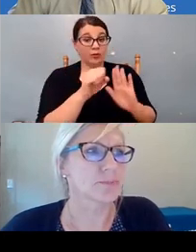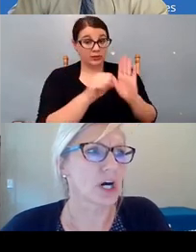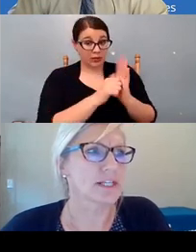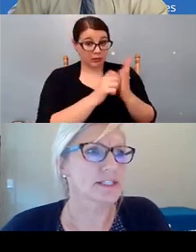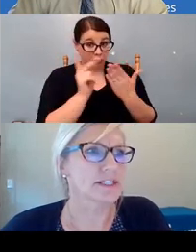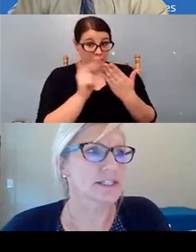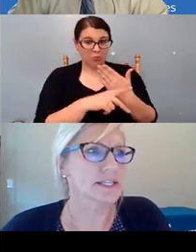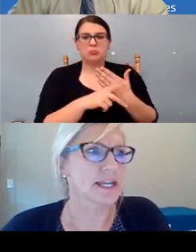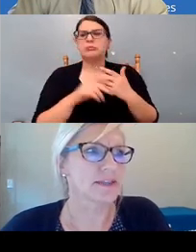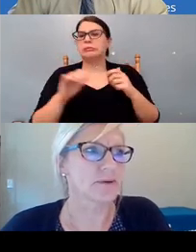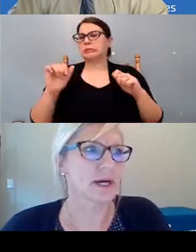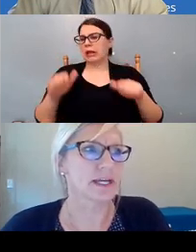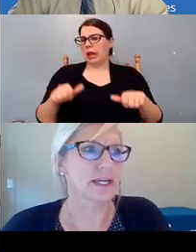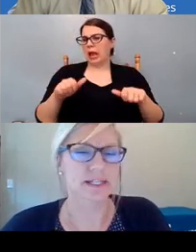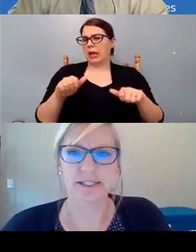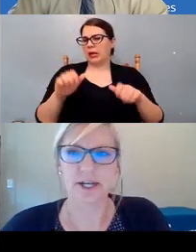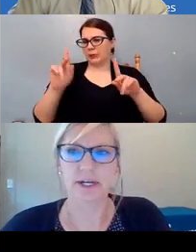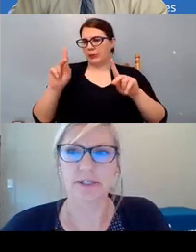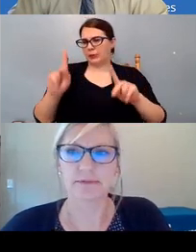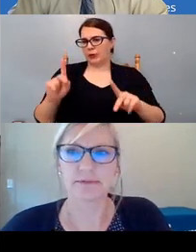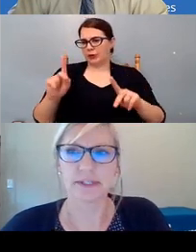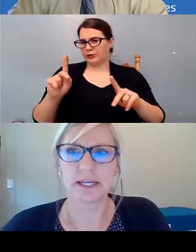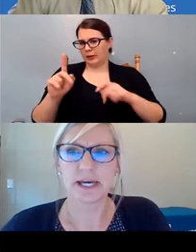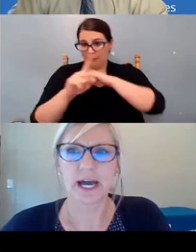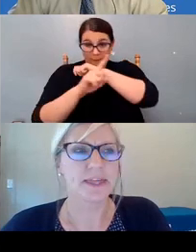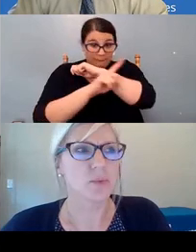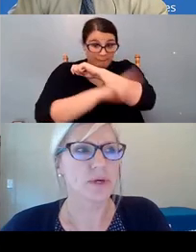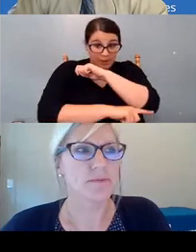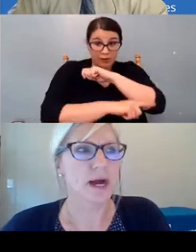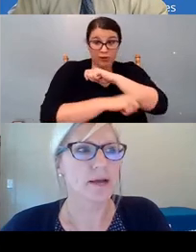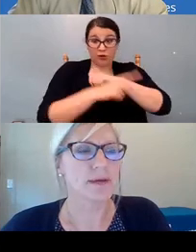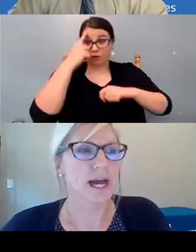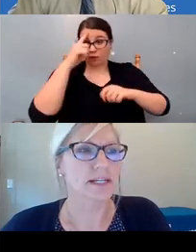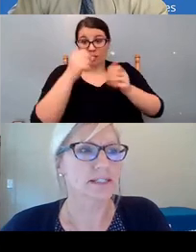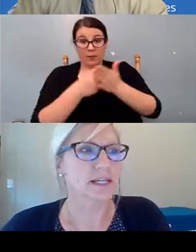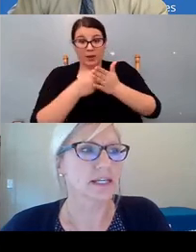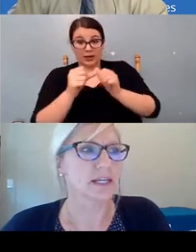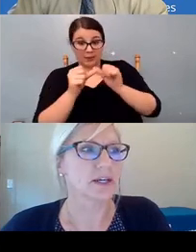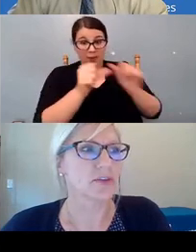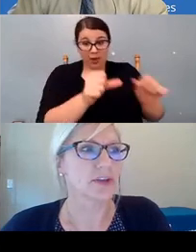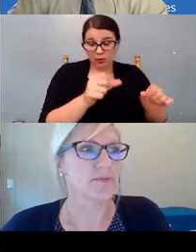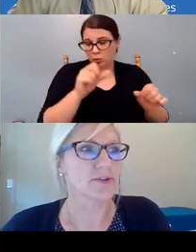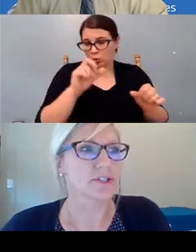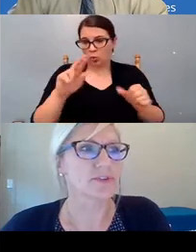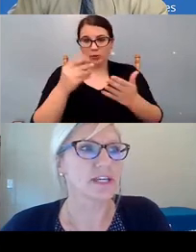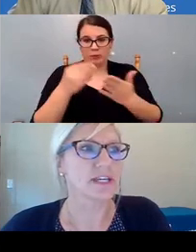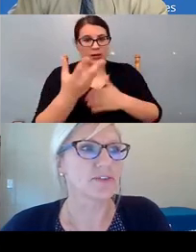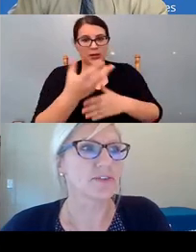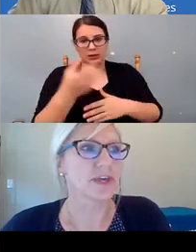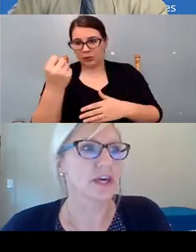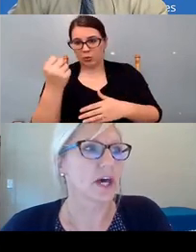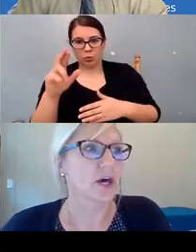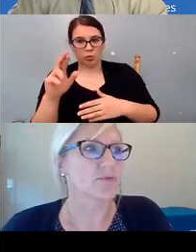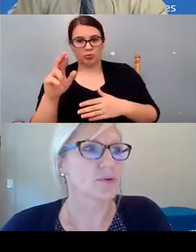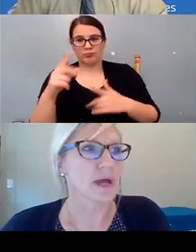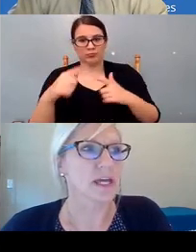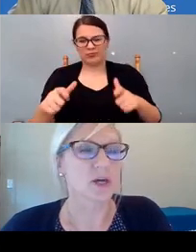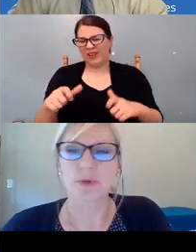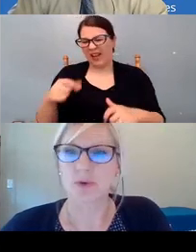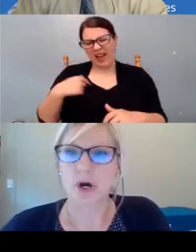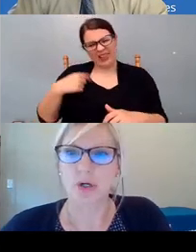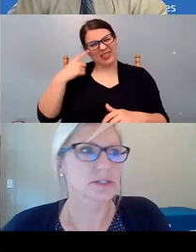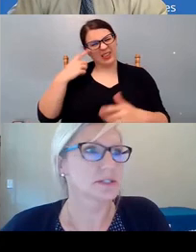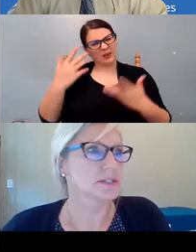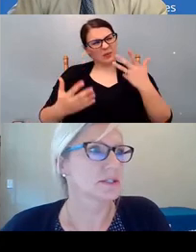for a deposit, getting the money, etc.? I think what he might be asking is if there's fees for